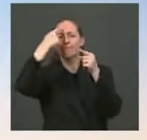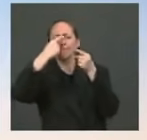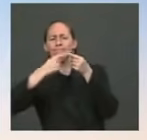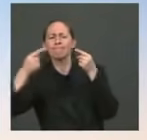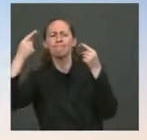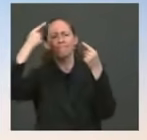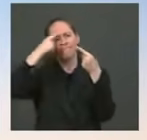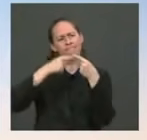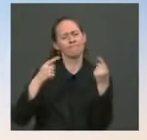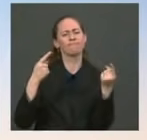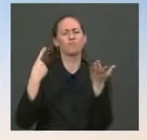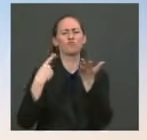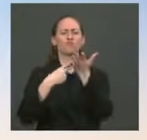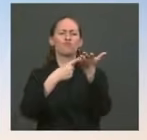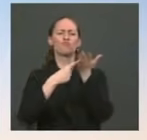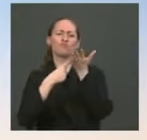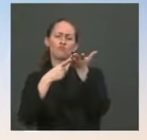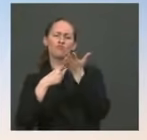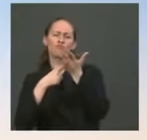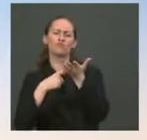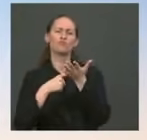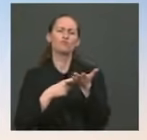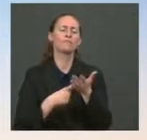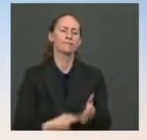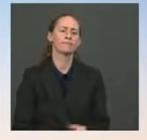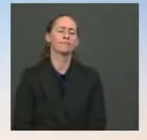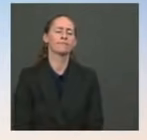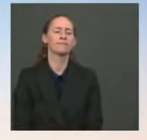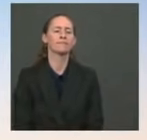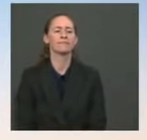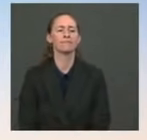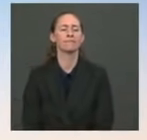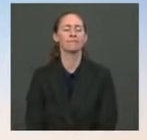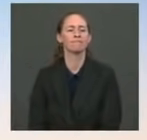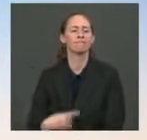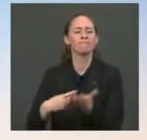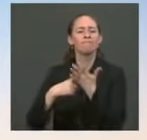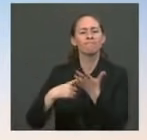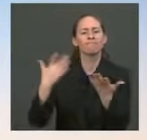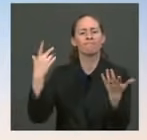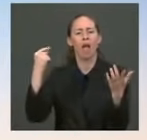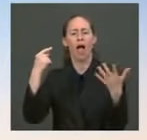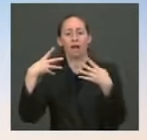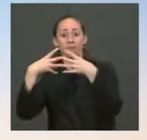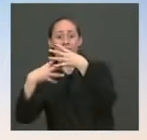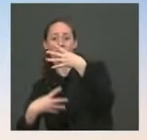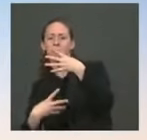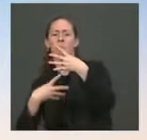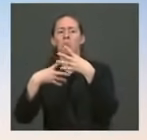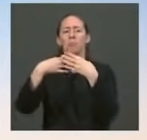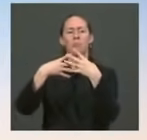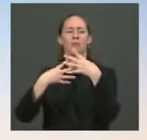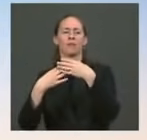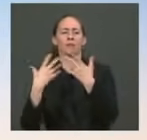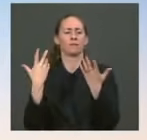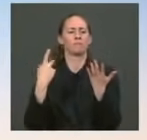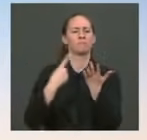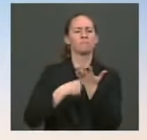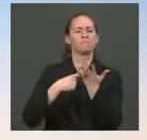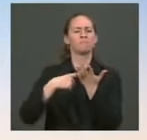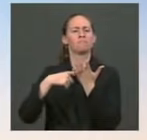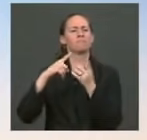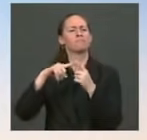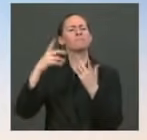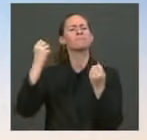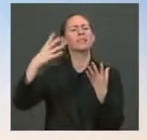about what the size of the package, what the top line, even though it's going to be paid for and will cost zero, will look like. So both things are